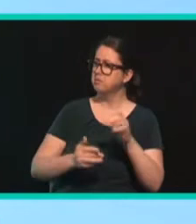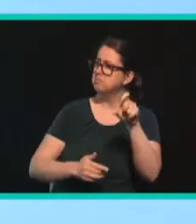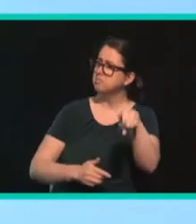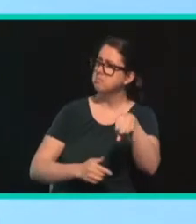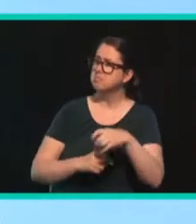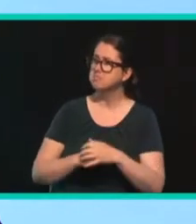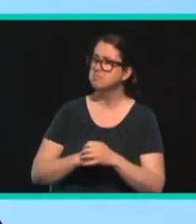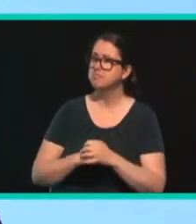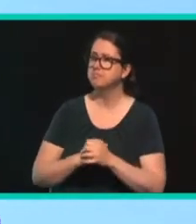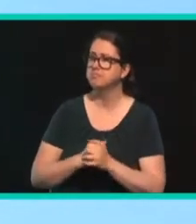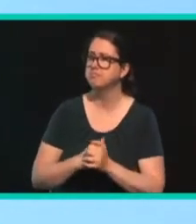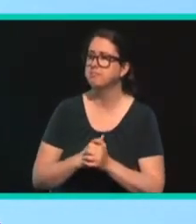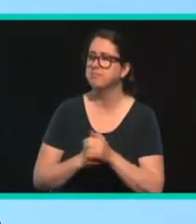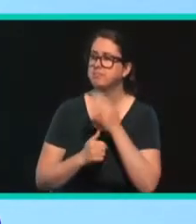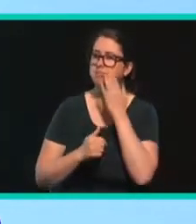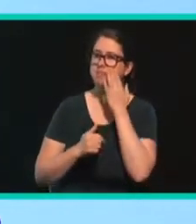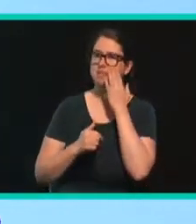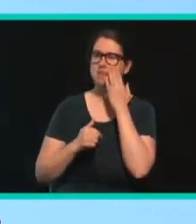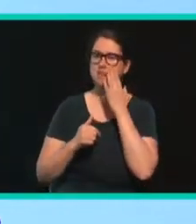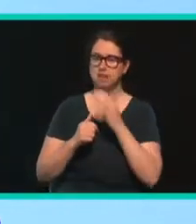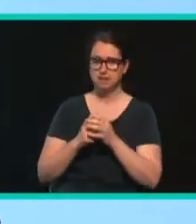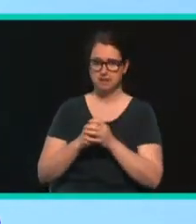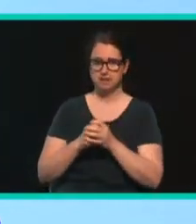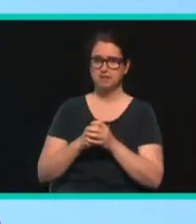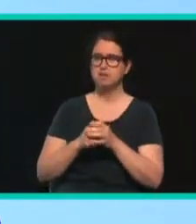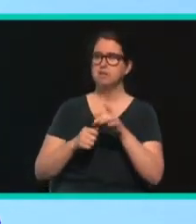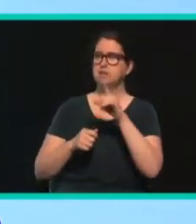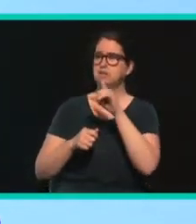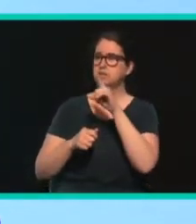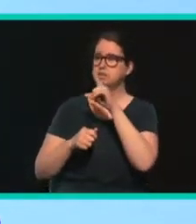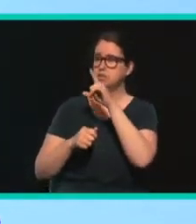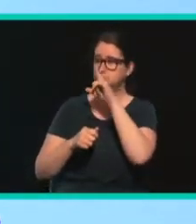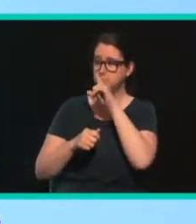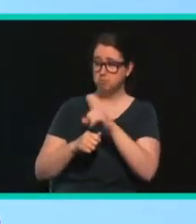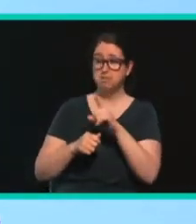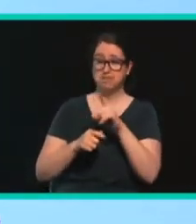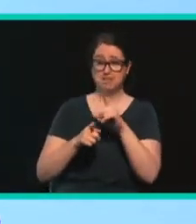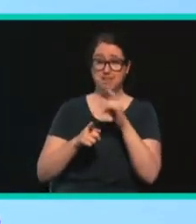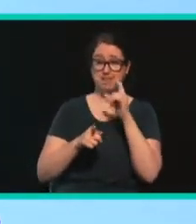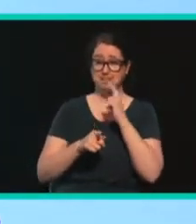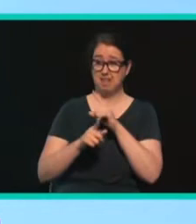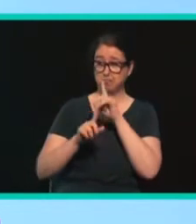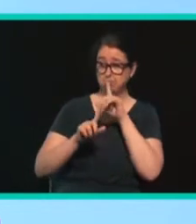a command to exercise actually exists within the 10 commandments.